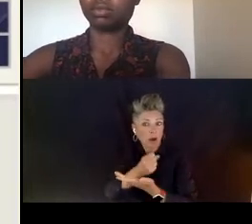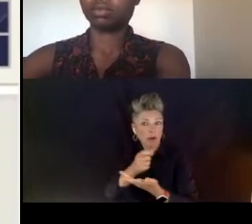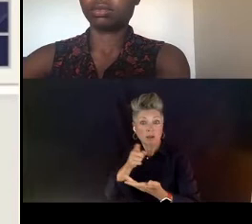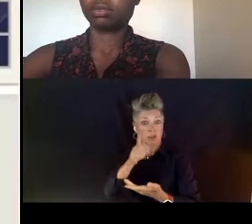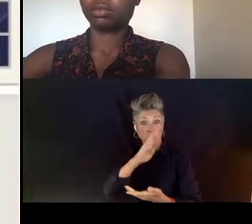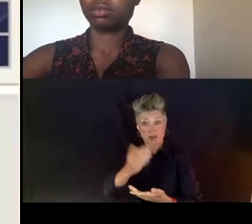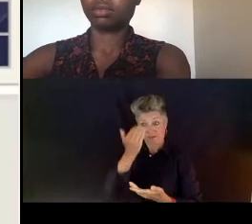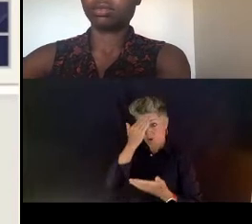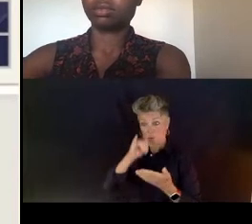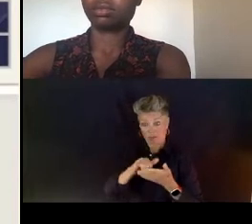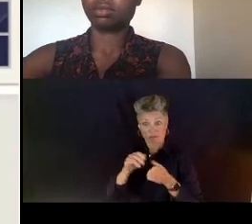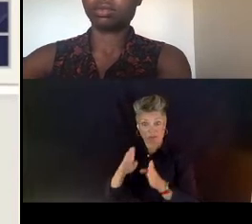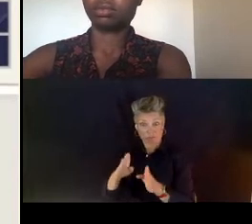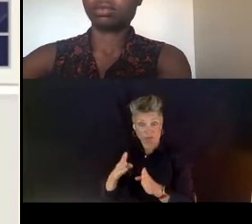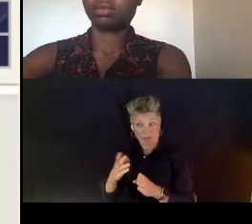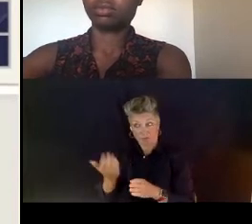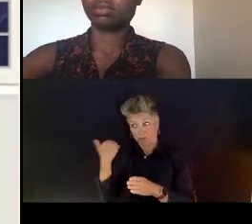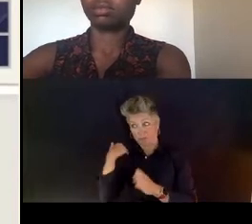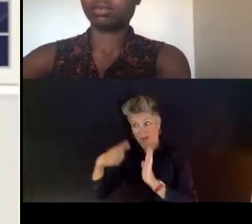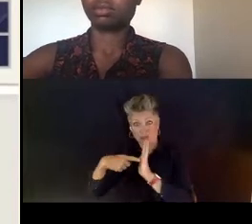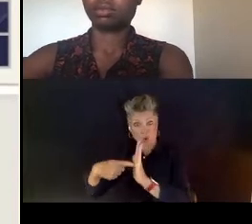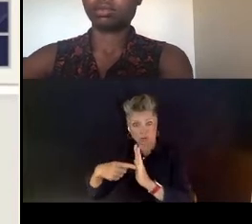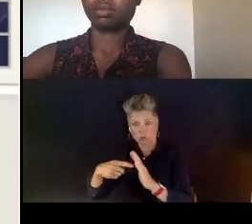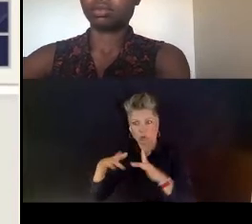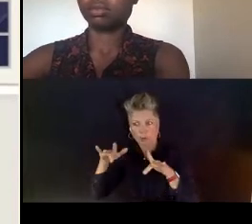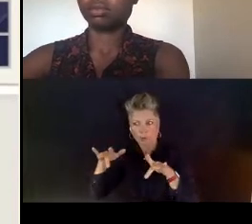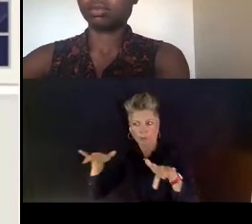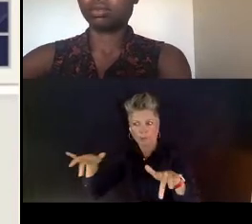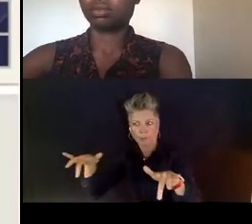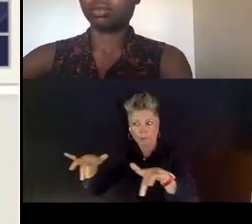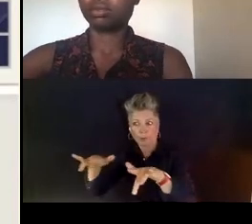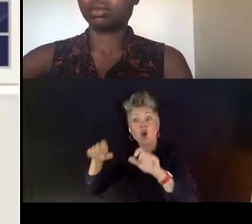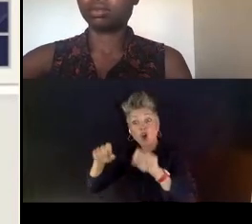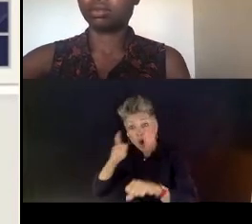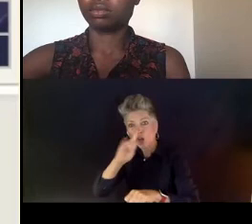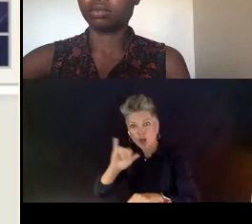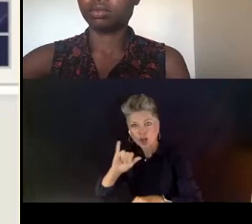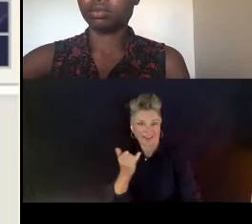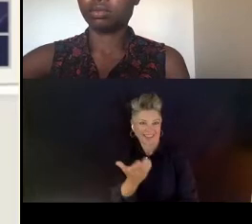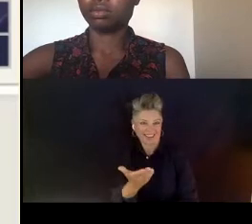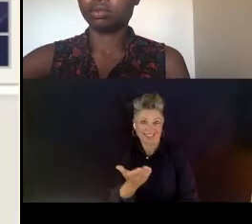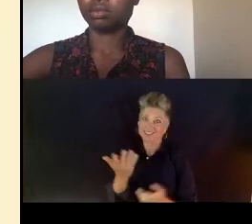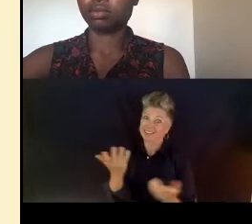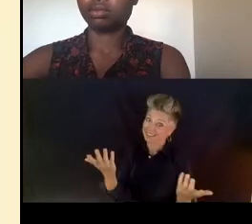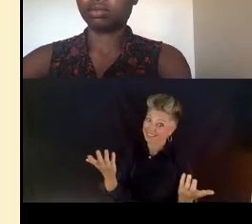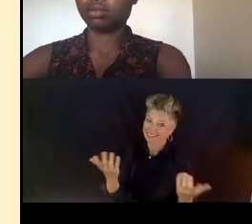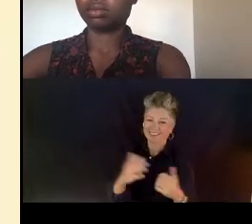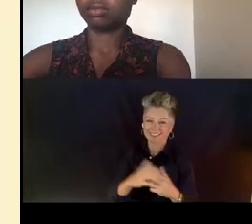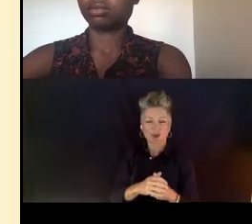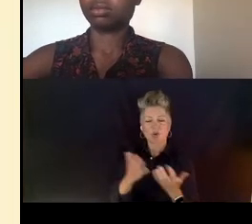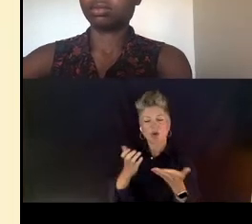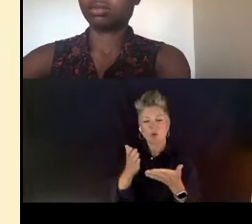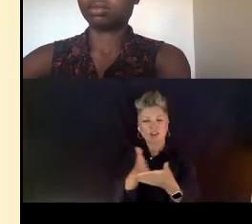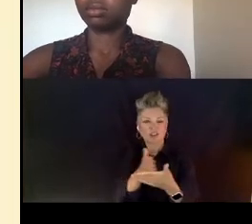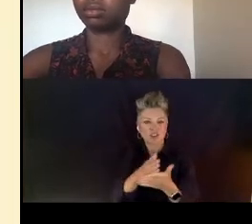you in that photo that didn't have any infrastructure could actually look like this. So I wanted to share that,